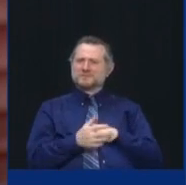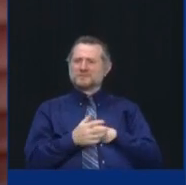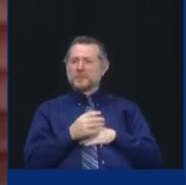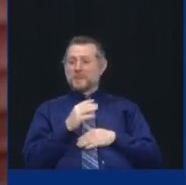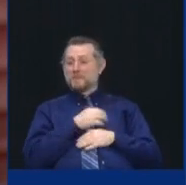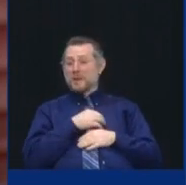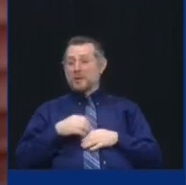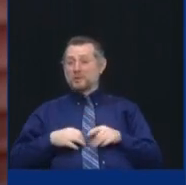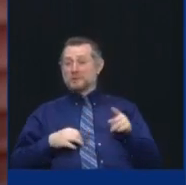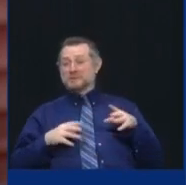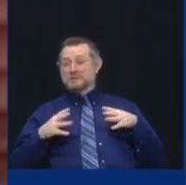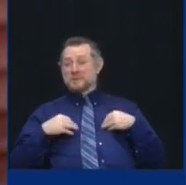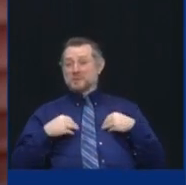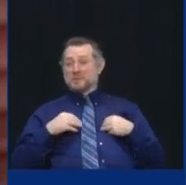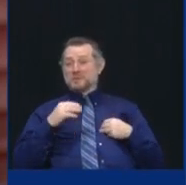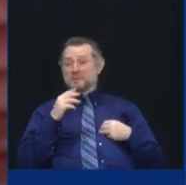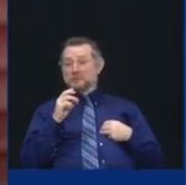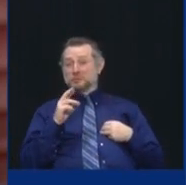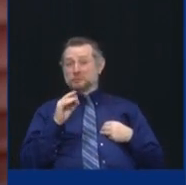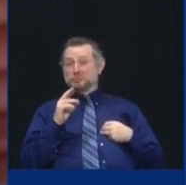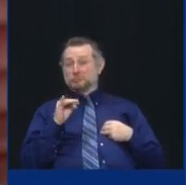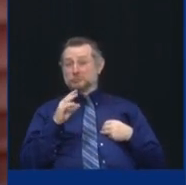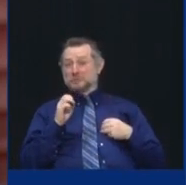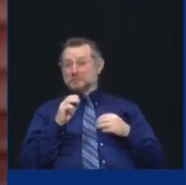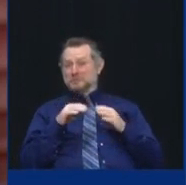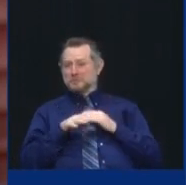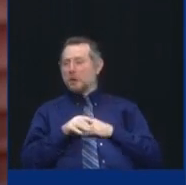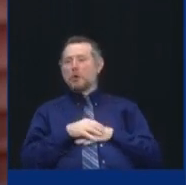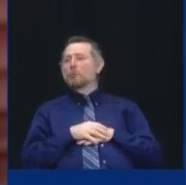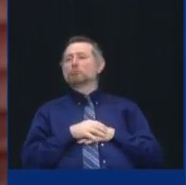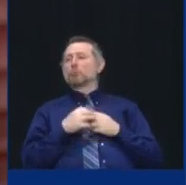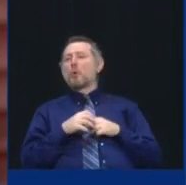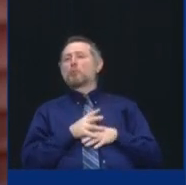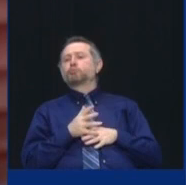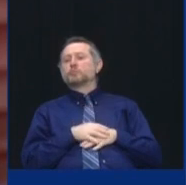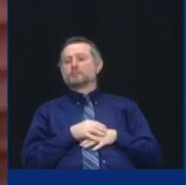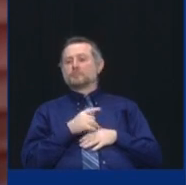that crime is a problem in the subways, I say amen.